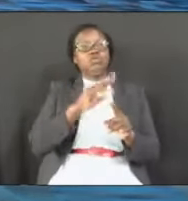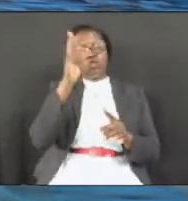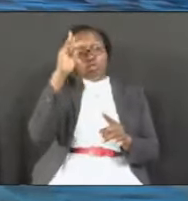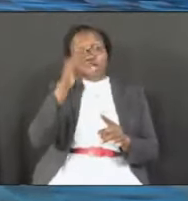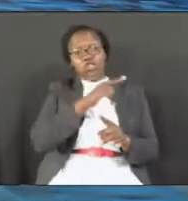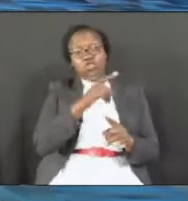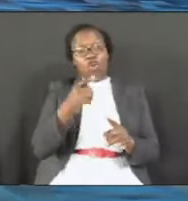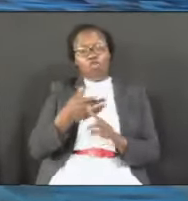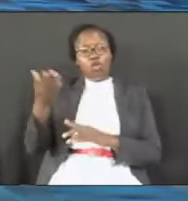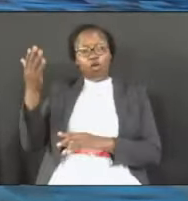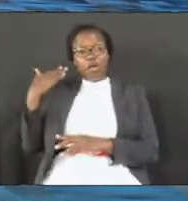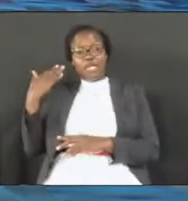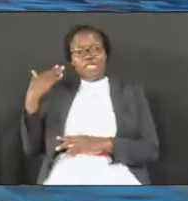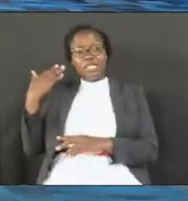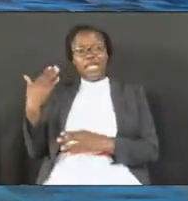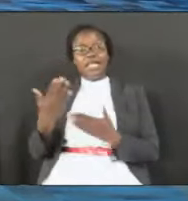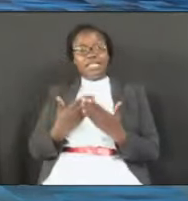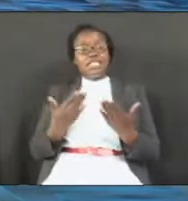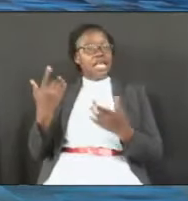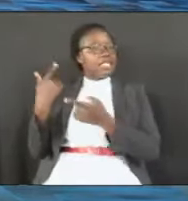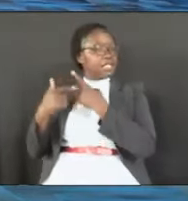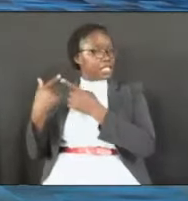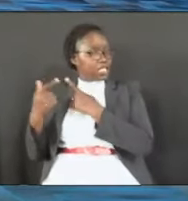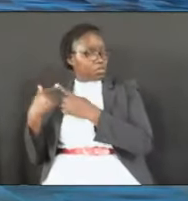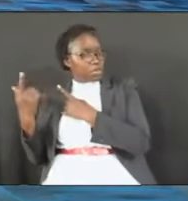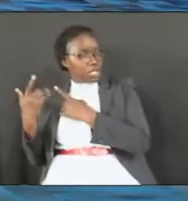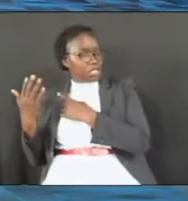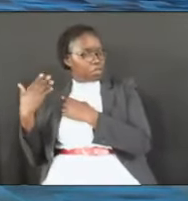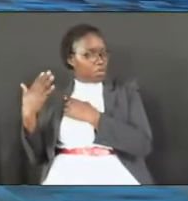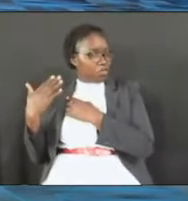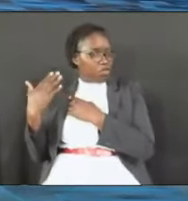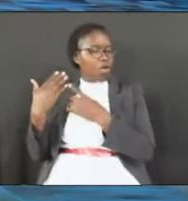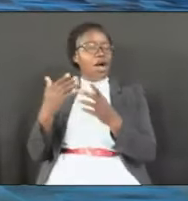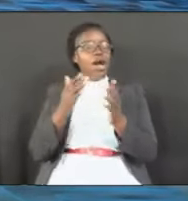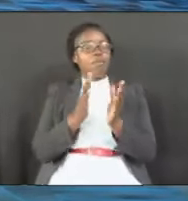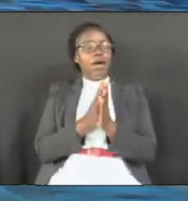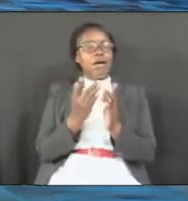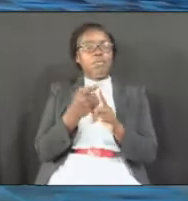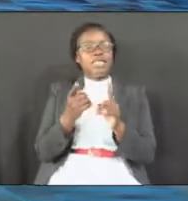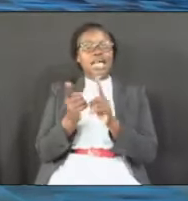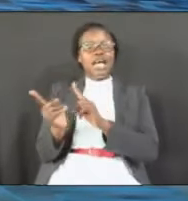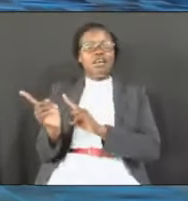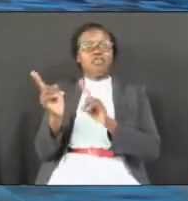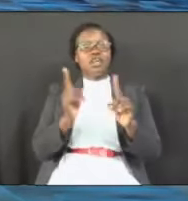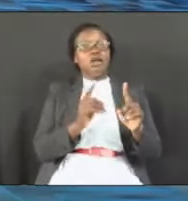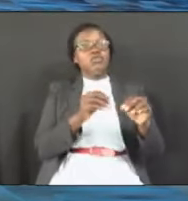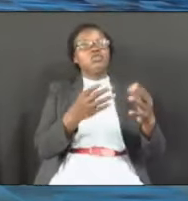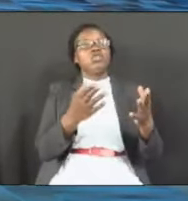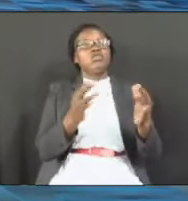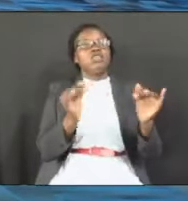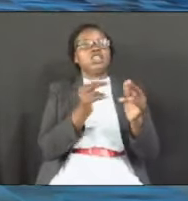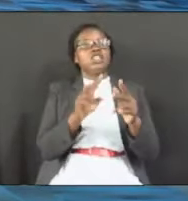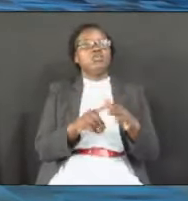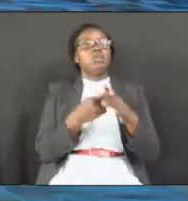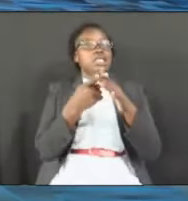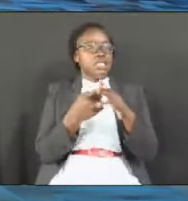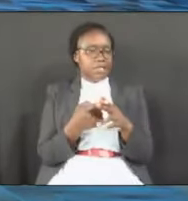you of the bad days and the experiences you had in Abraham's home. I have come to give you a new beginning.